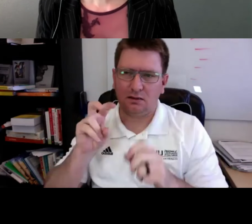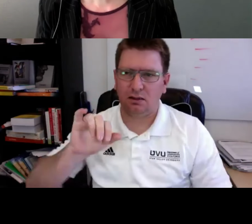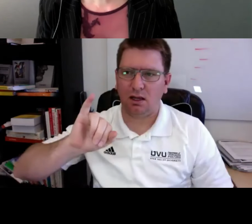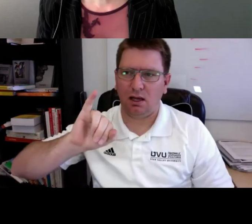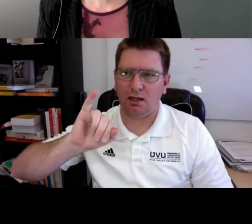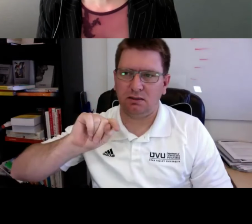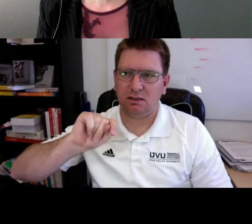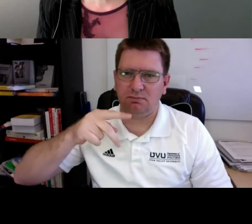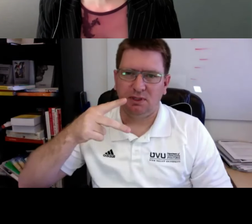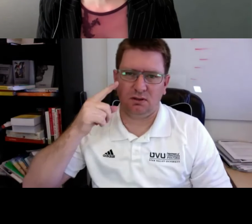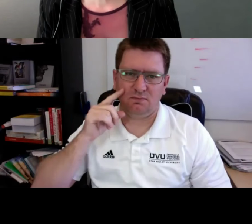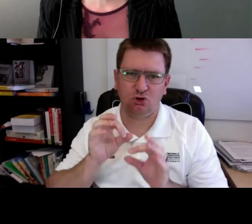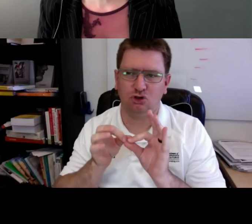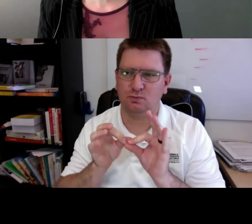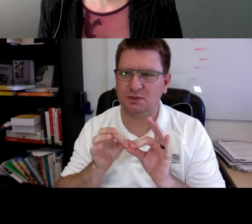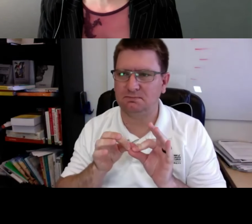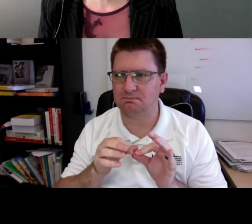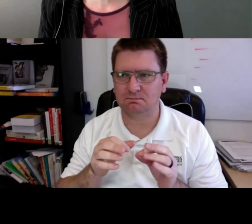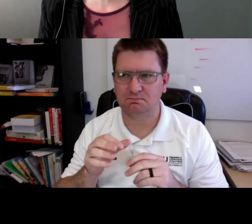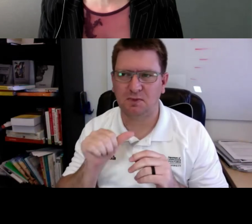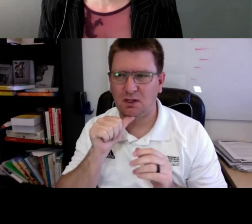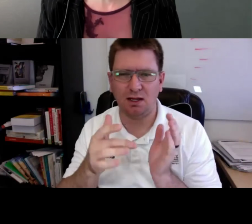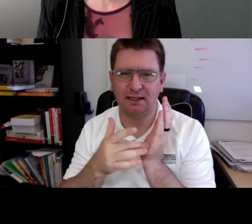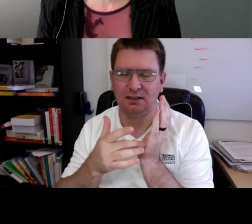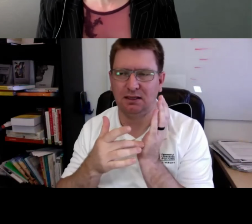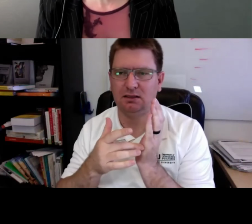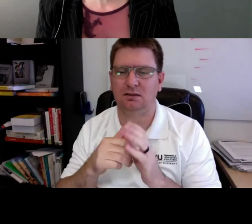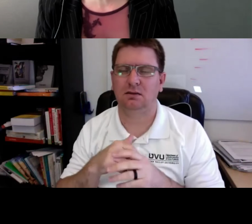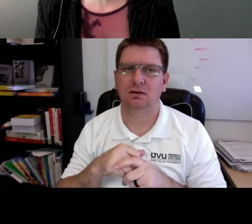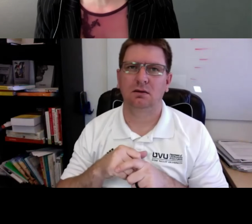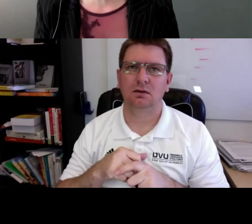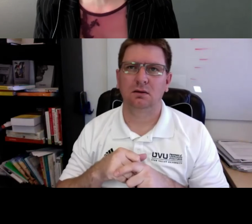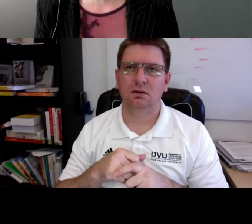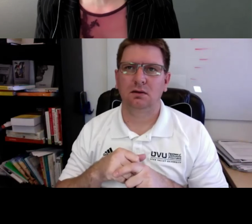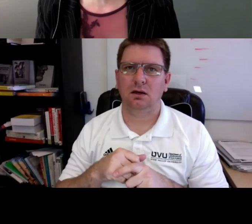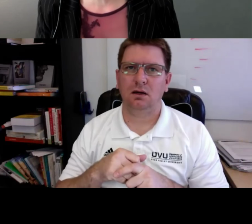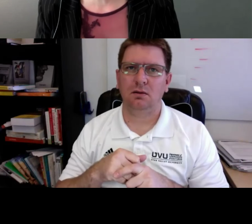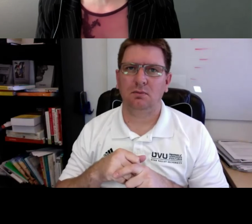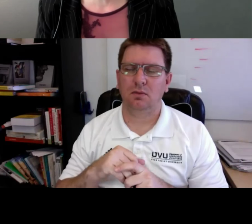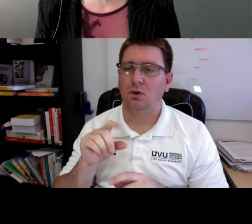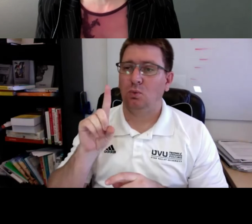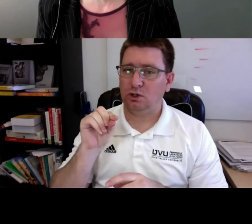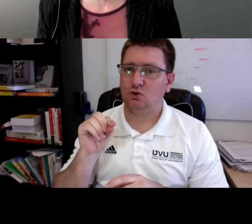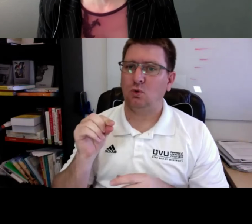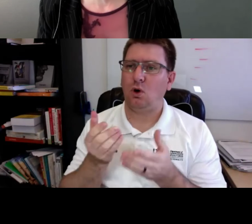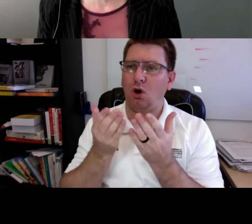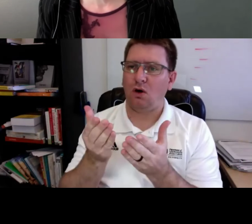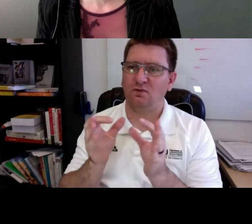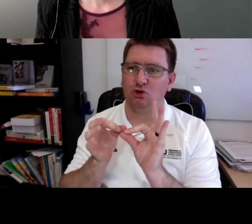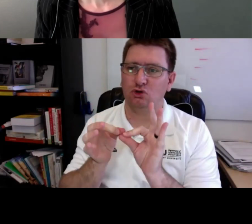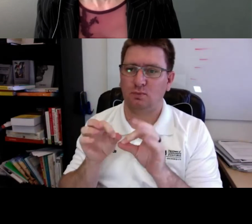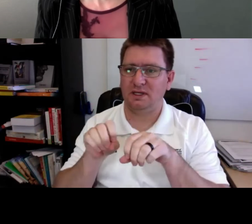We're not technically an ITP for interpreters. We're not technically considered an ITP